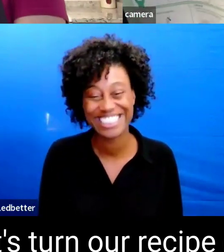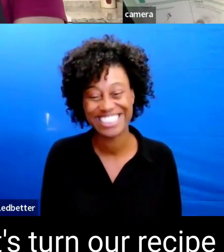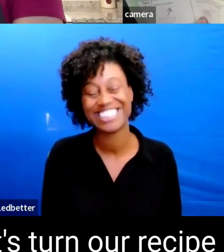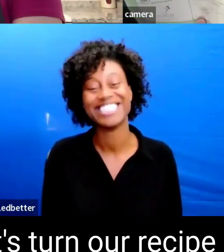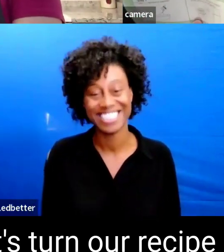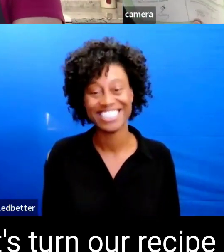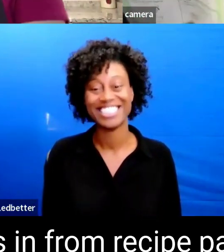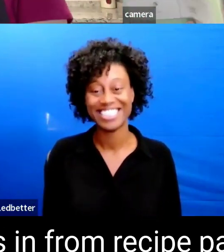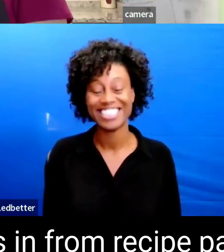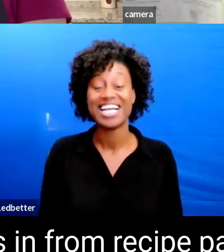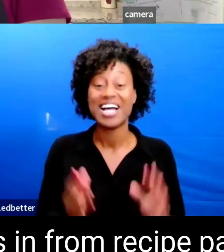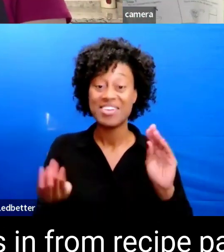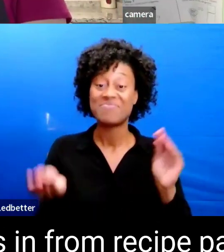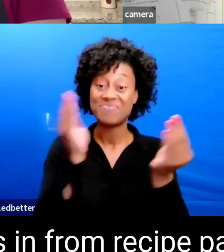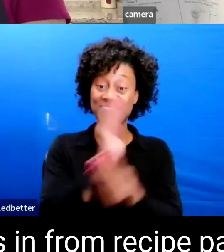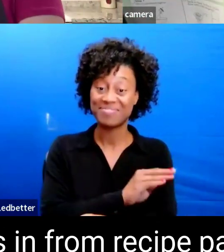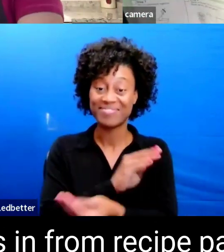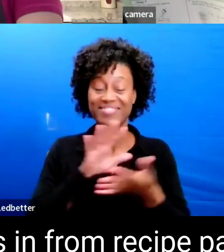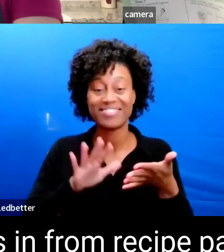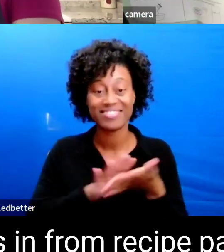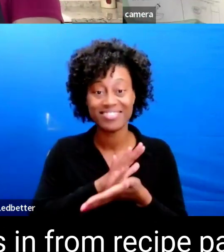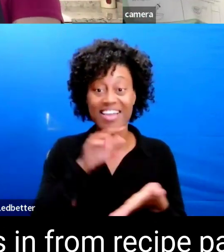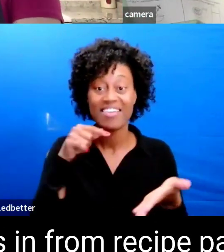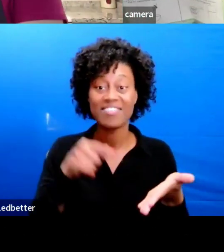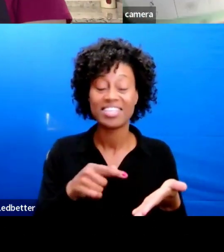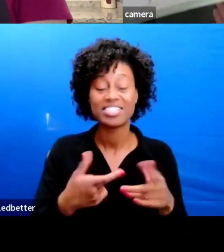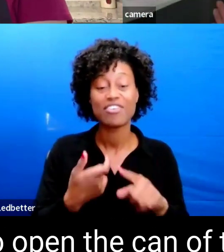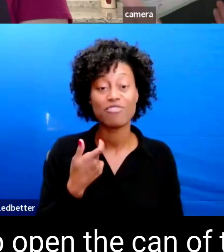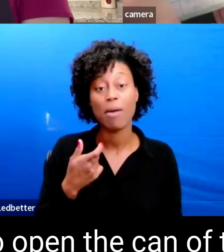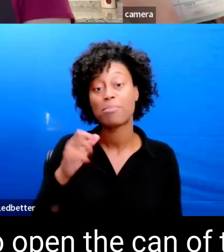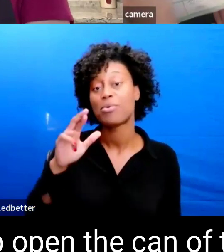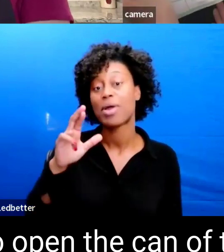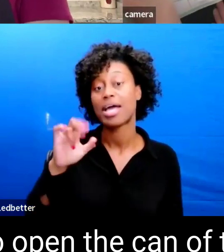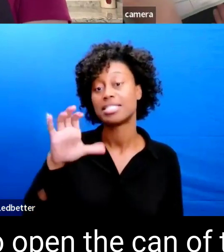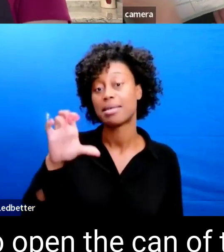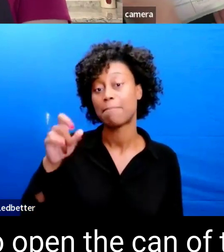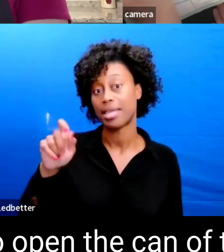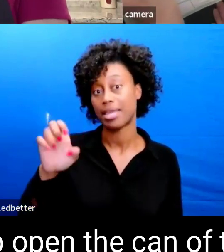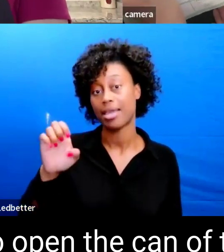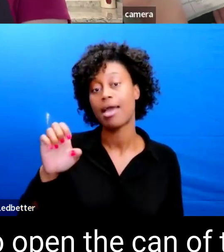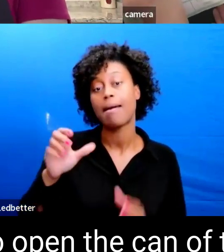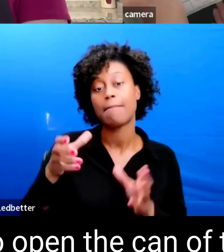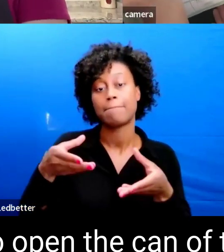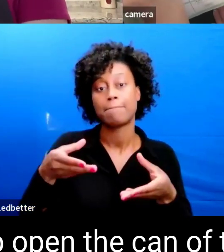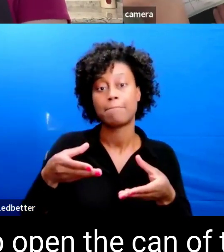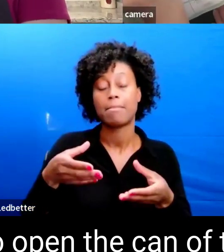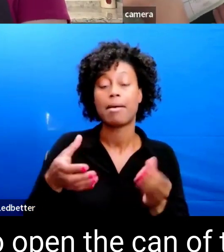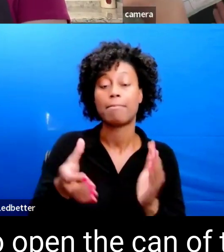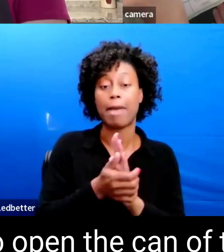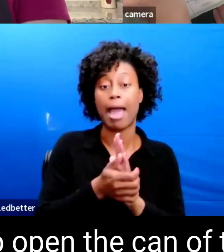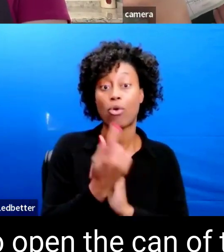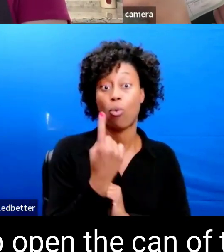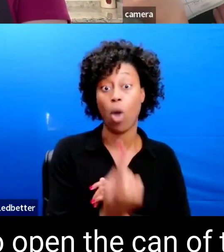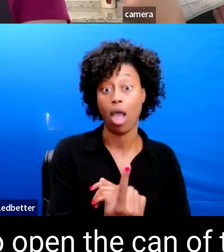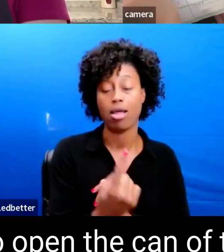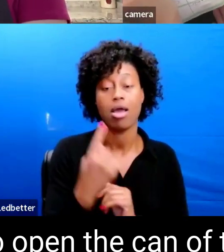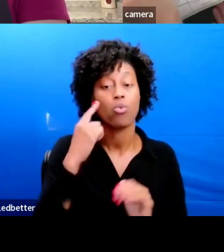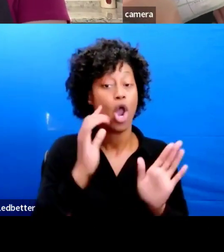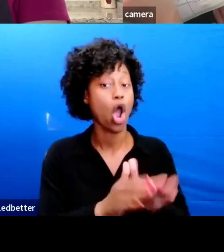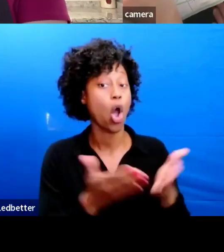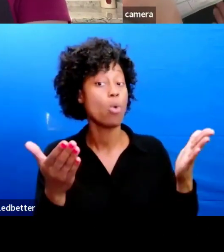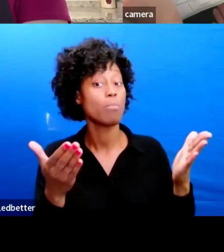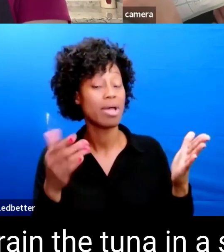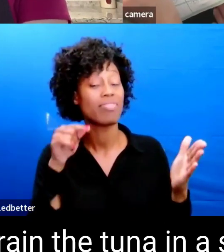Let's turn our recipe over. This is from recipe pack 1. We are going to open the can of tuna with the can